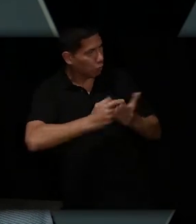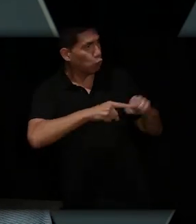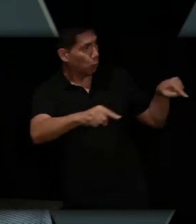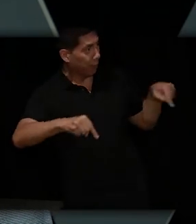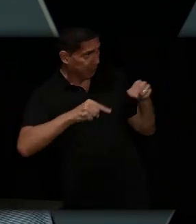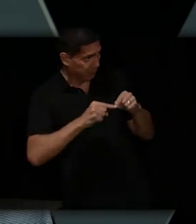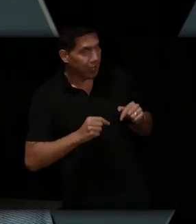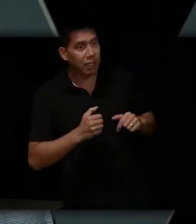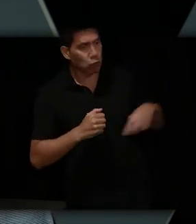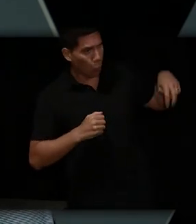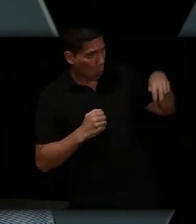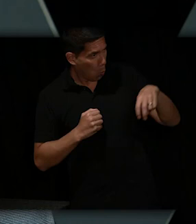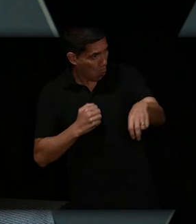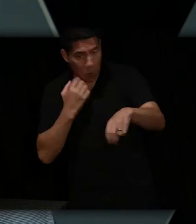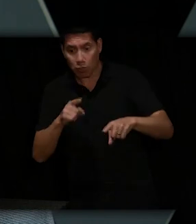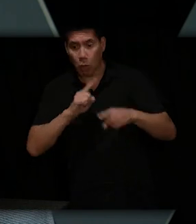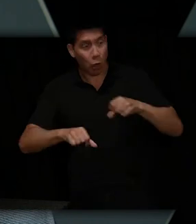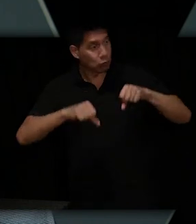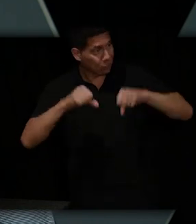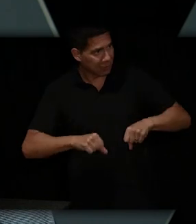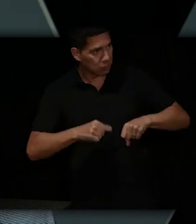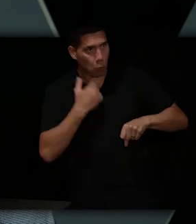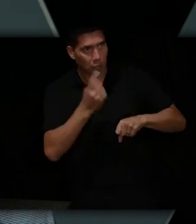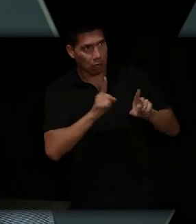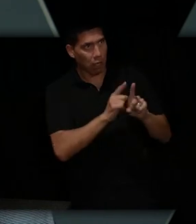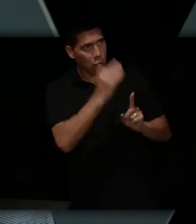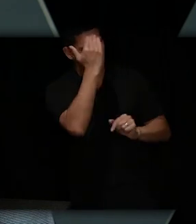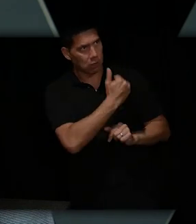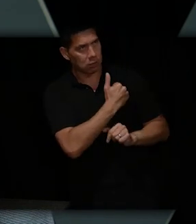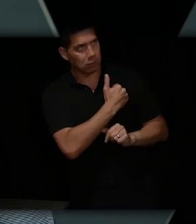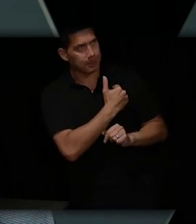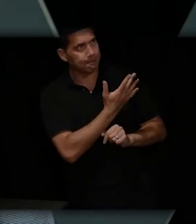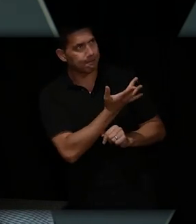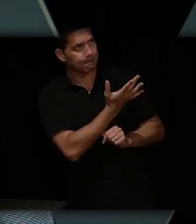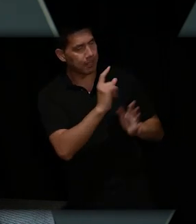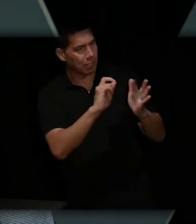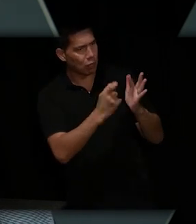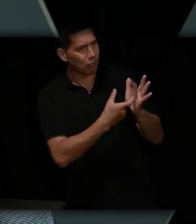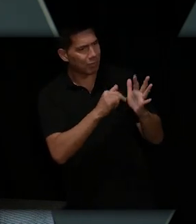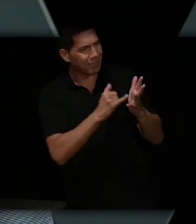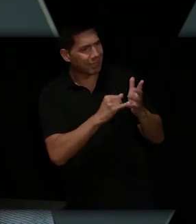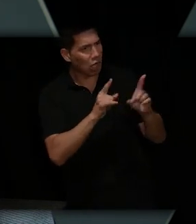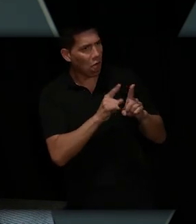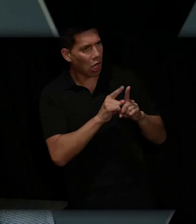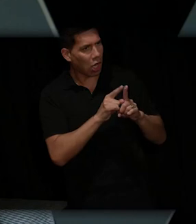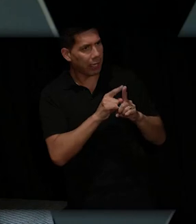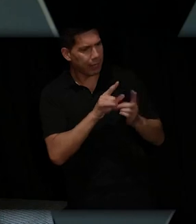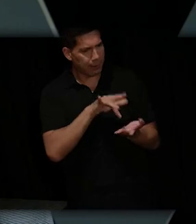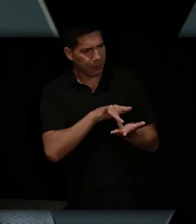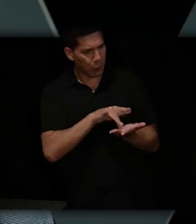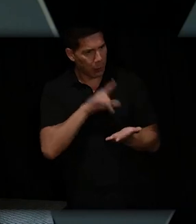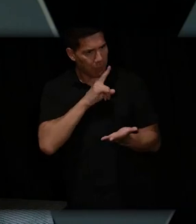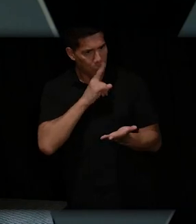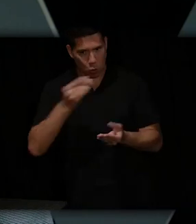to most presidents, it's a reminder that the press are really the conduits for relaying what the